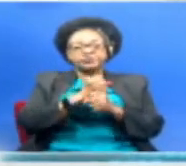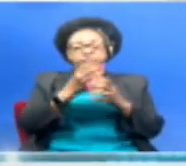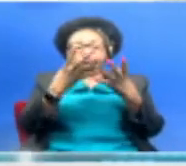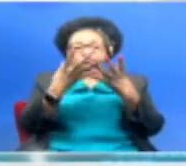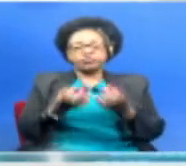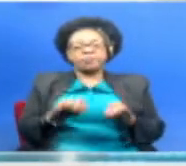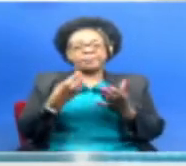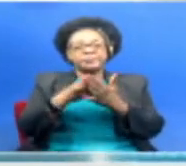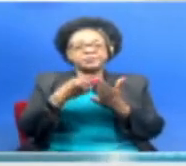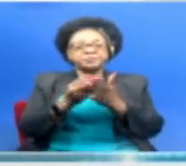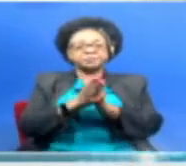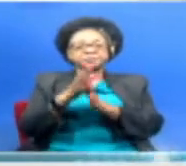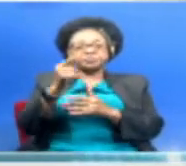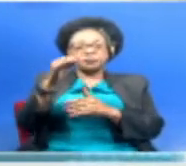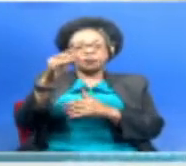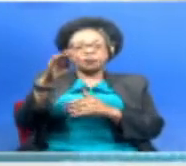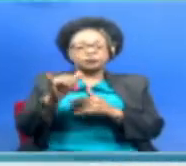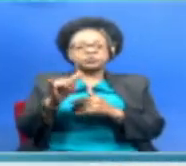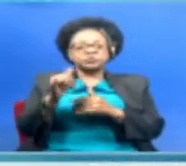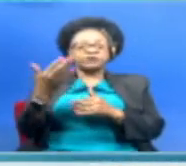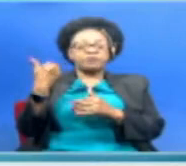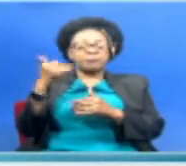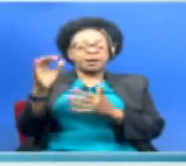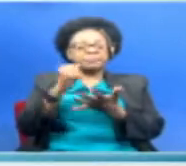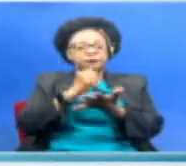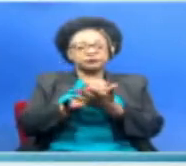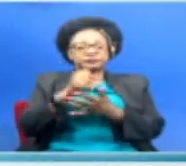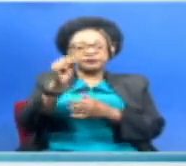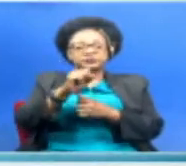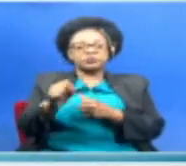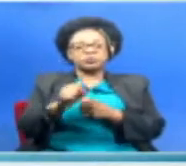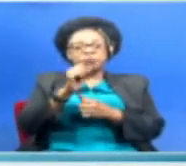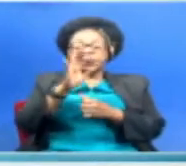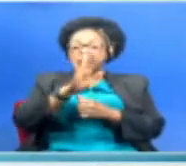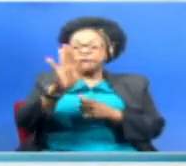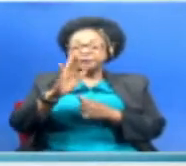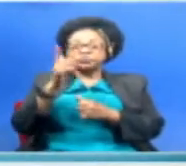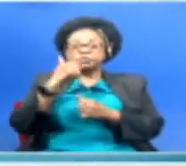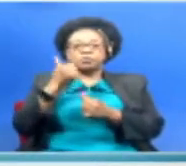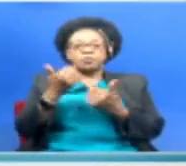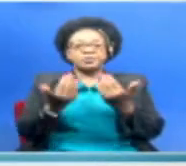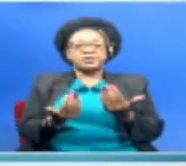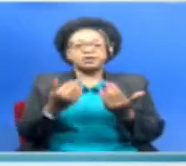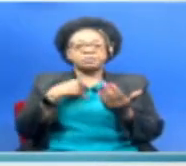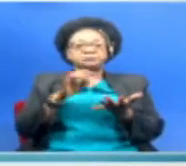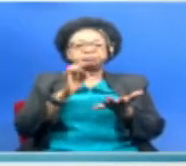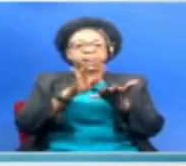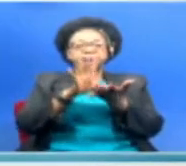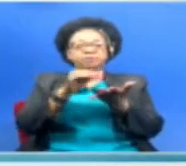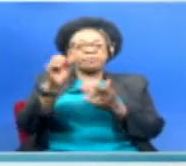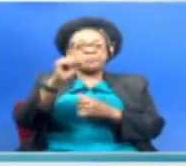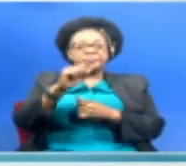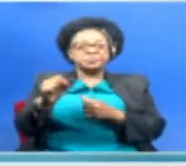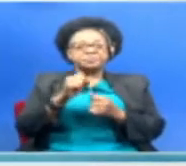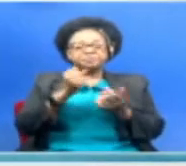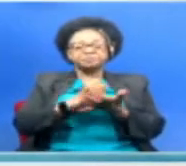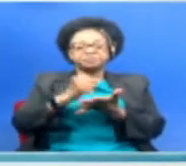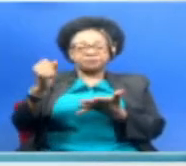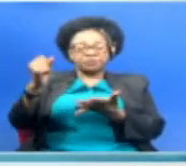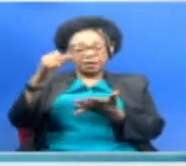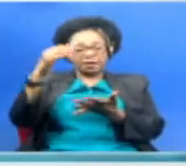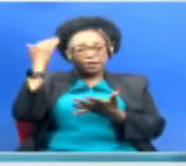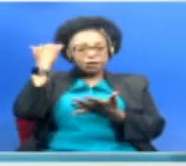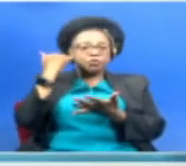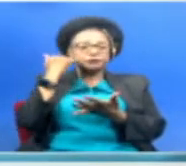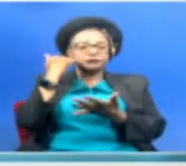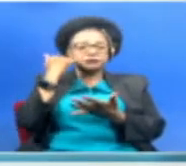Tony Wabomba, a former employee of the SACCO Society. The suspects, who have since been dismissed from the SACCO, will be arraigned on Monday,